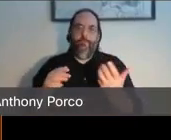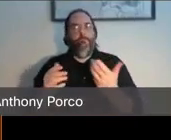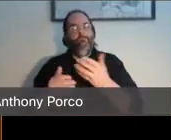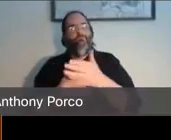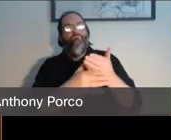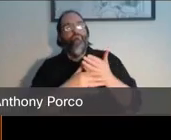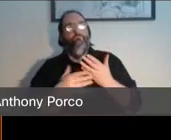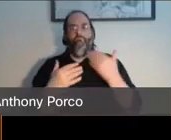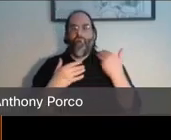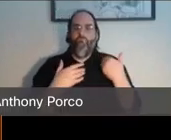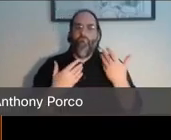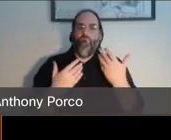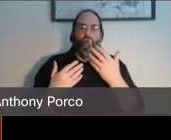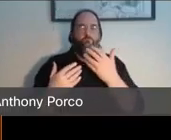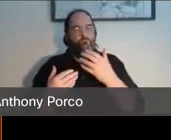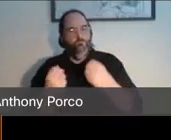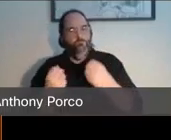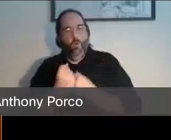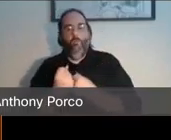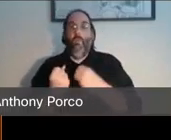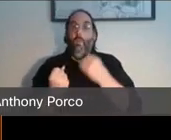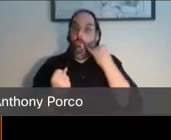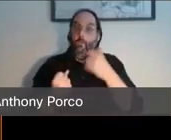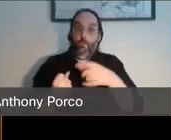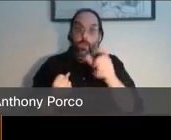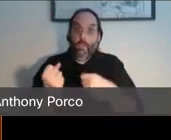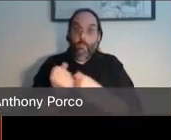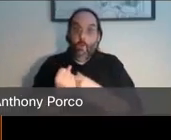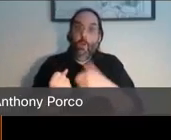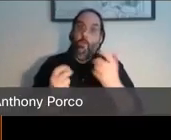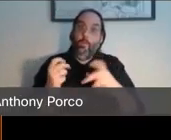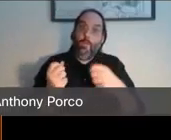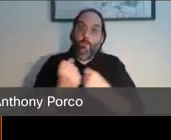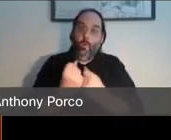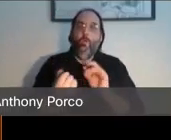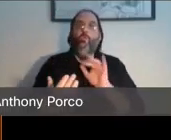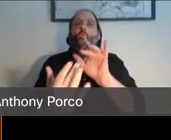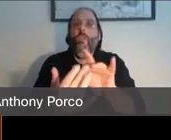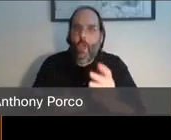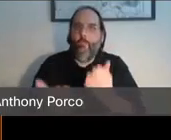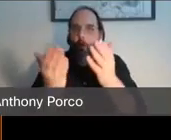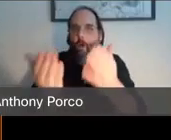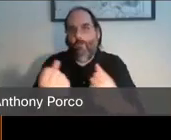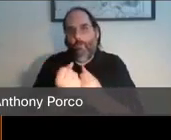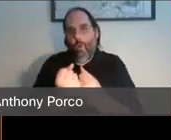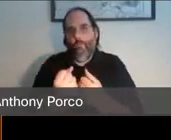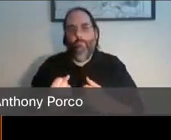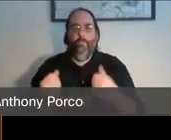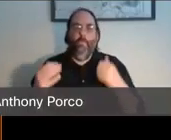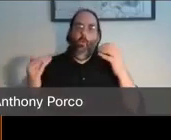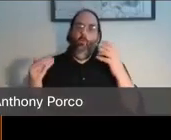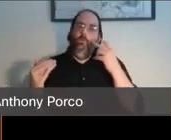four, reach out for support to others as you need. So I'm hoping that we will see each other